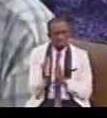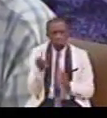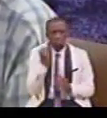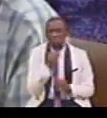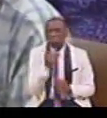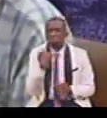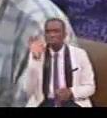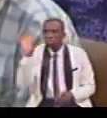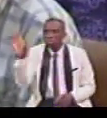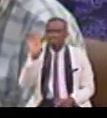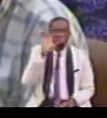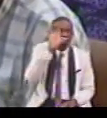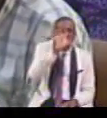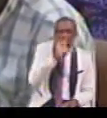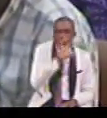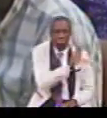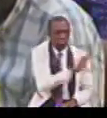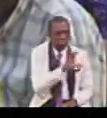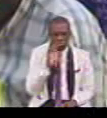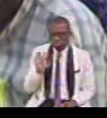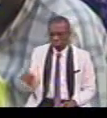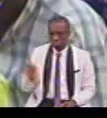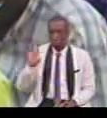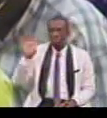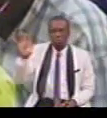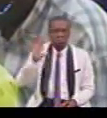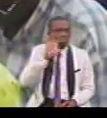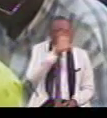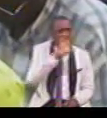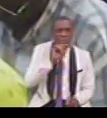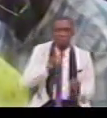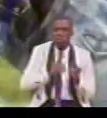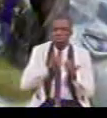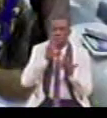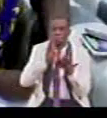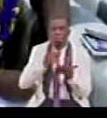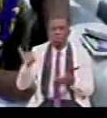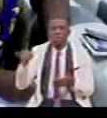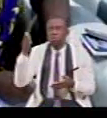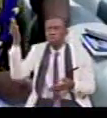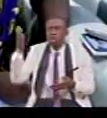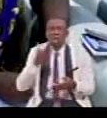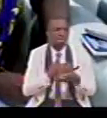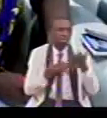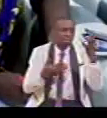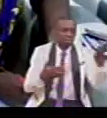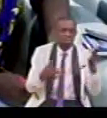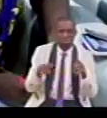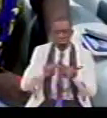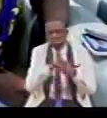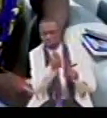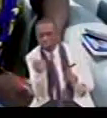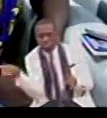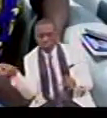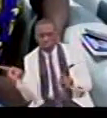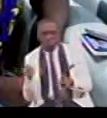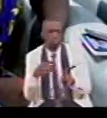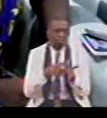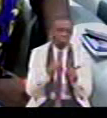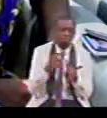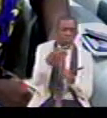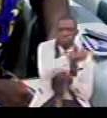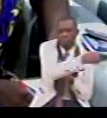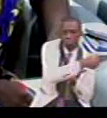know here and there jumping up and going down and they're going about and bitching about the bush exactly the place